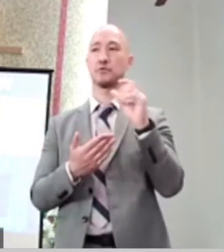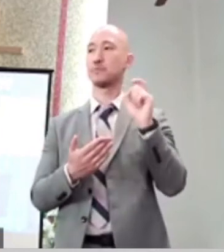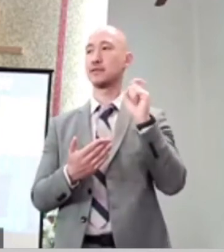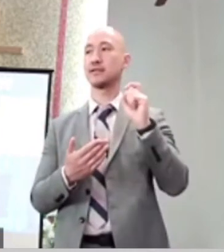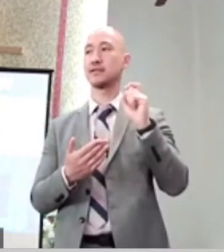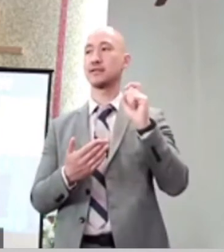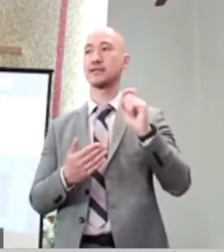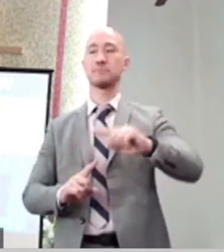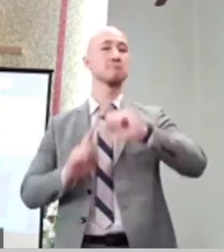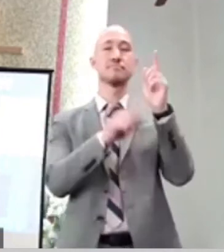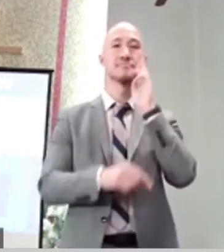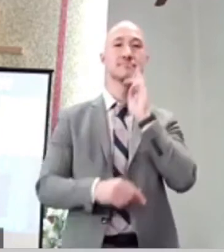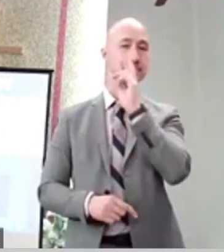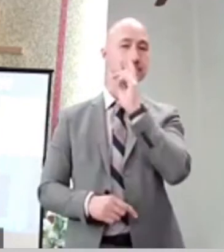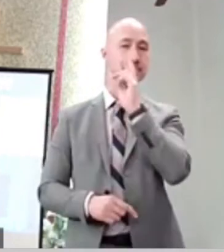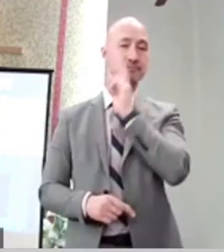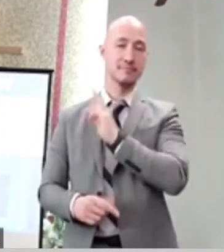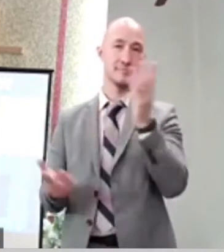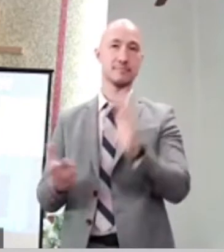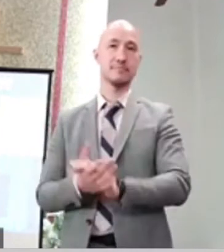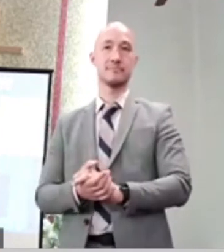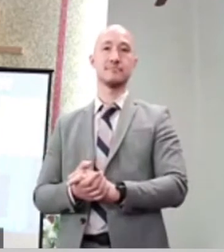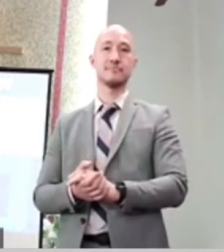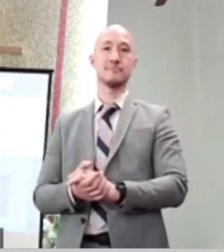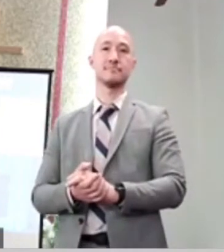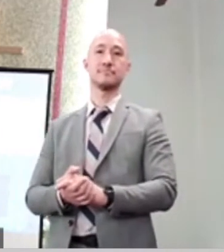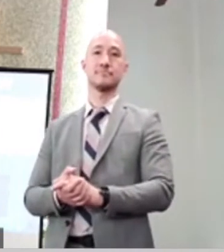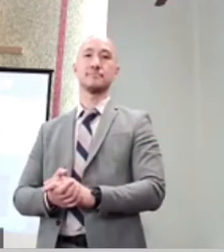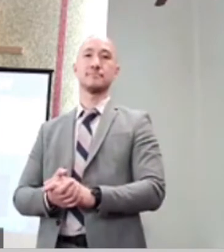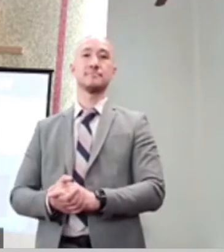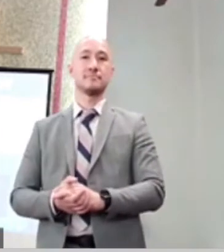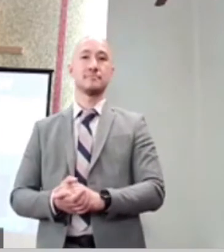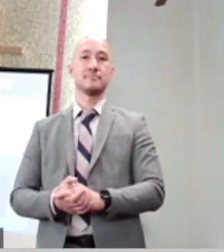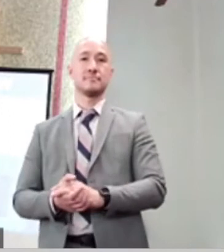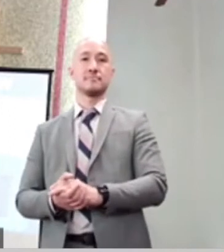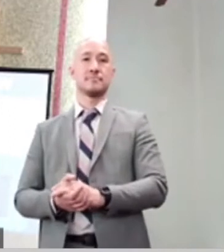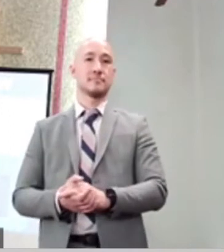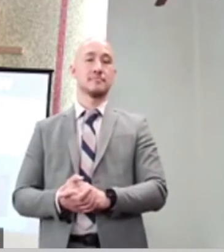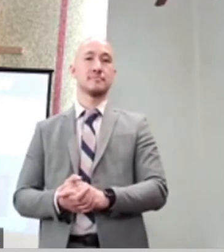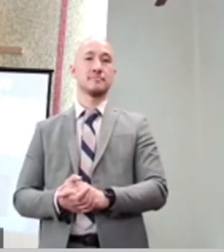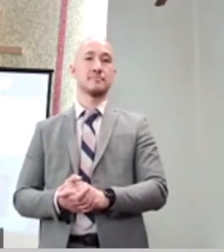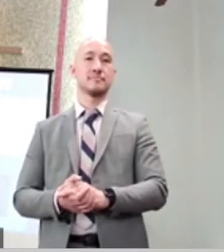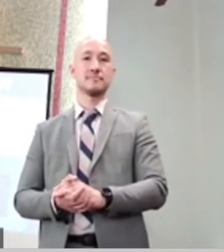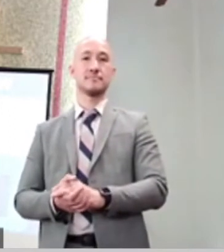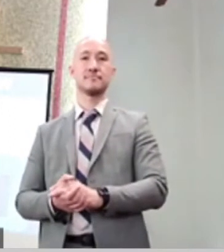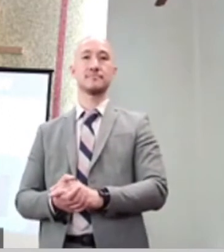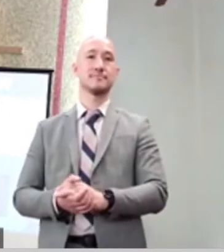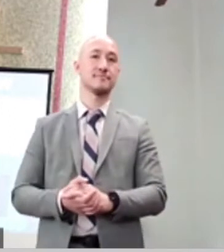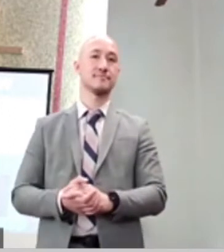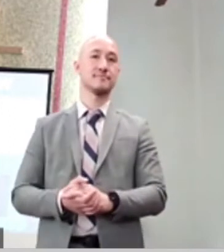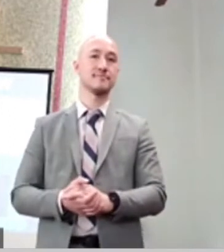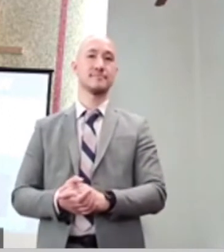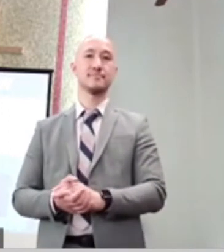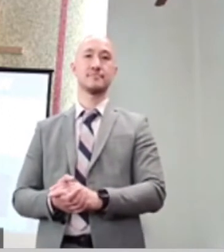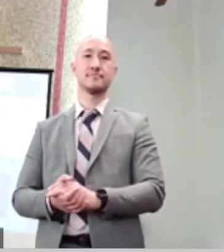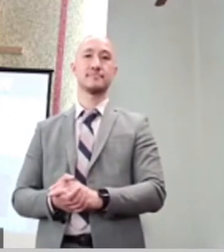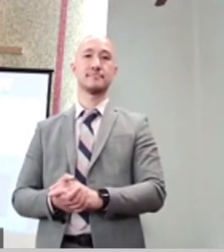to have a healthy relationship with it because it's going to become a pivotal thing to